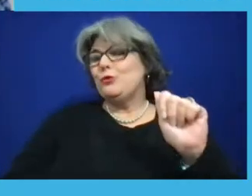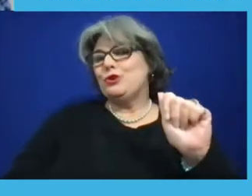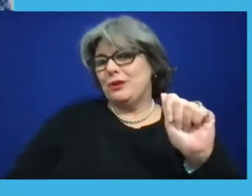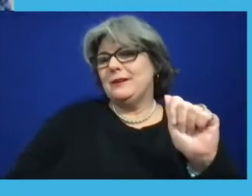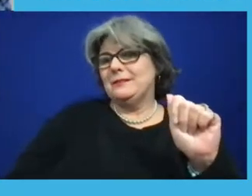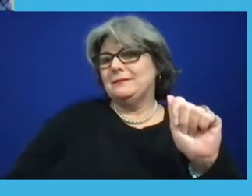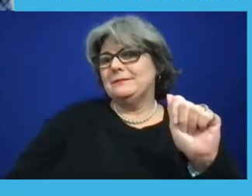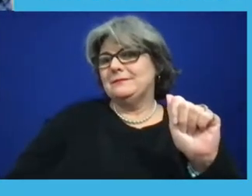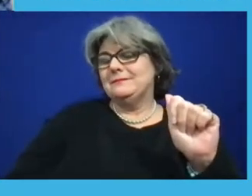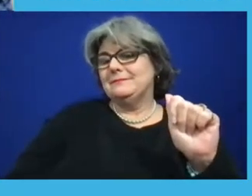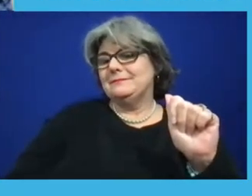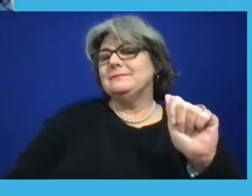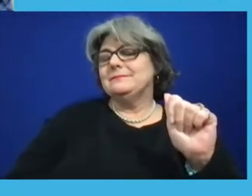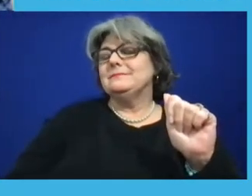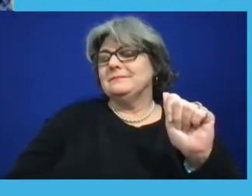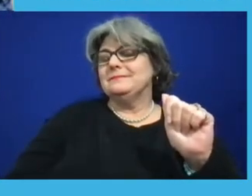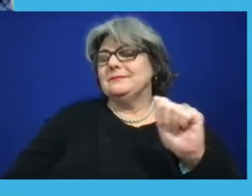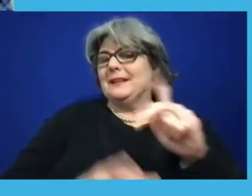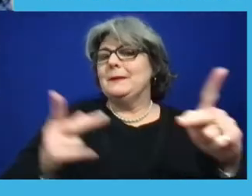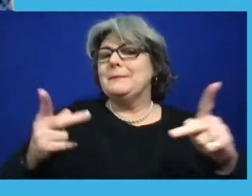we want you to represent us